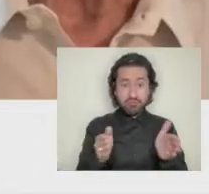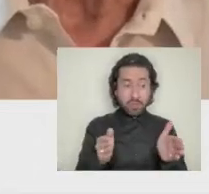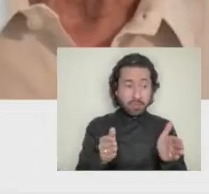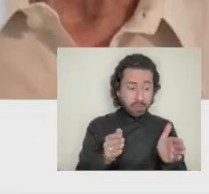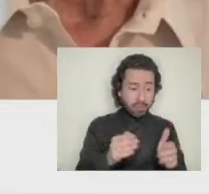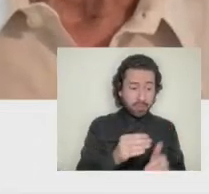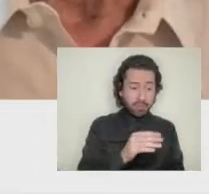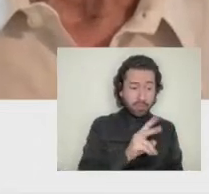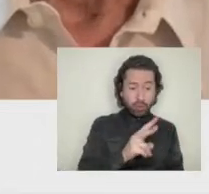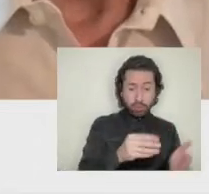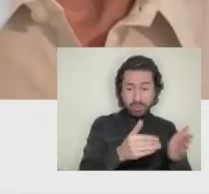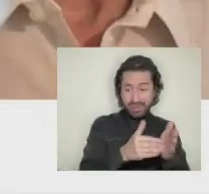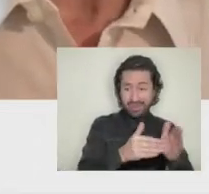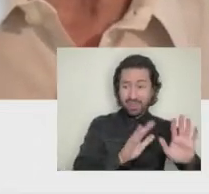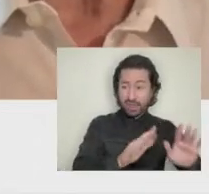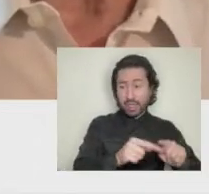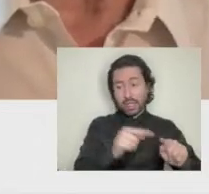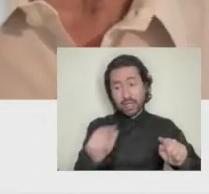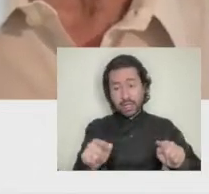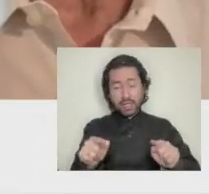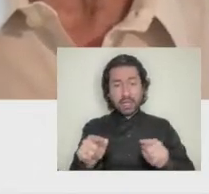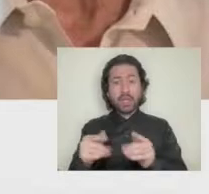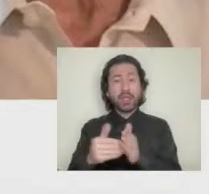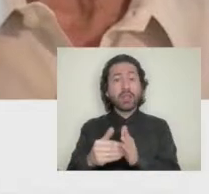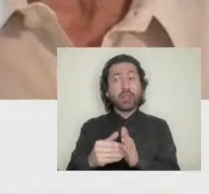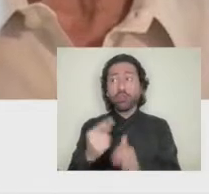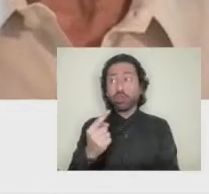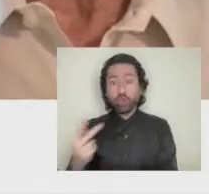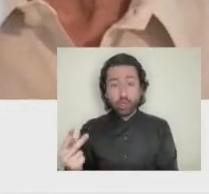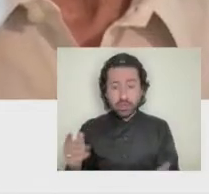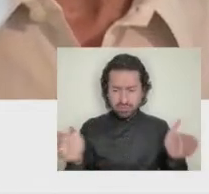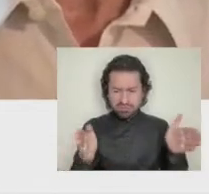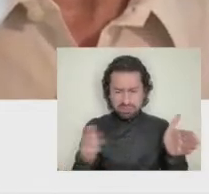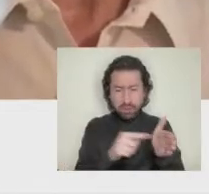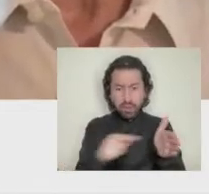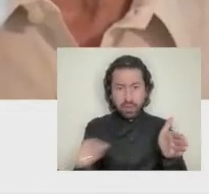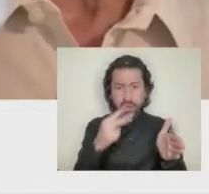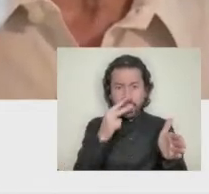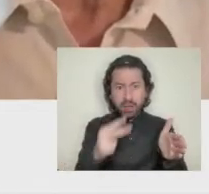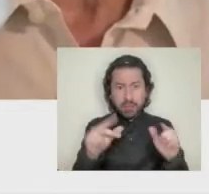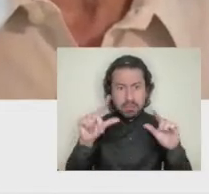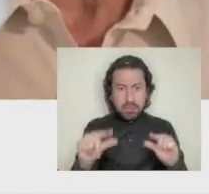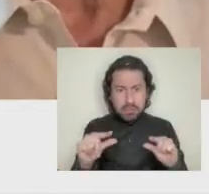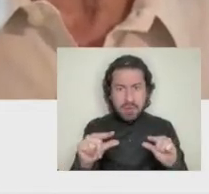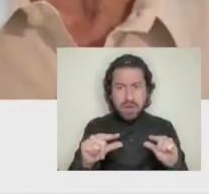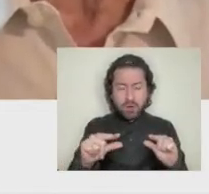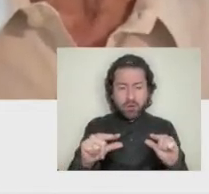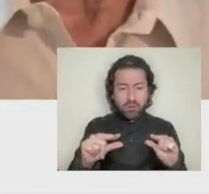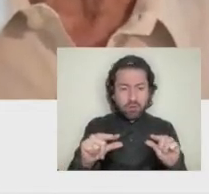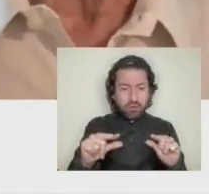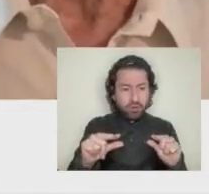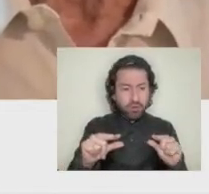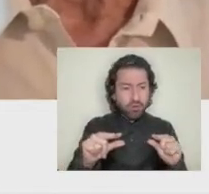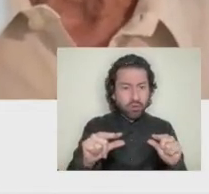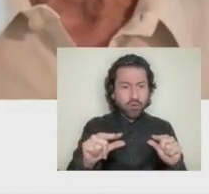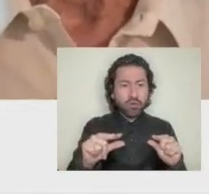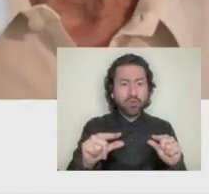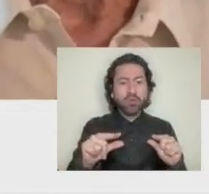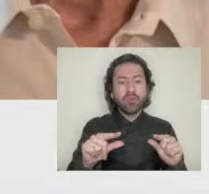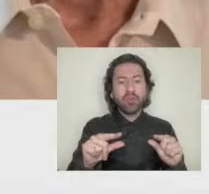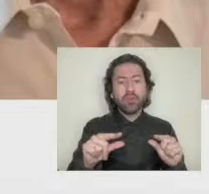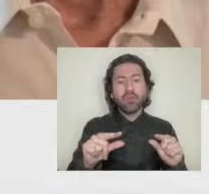reduction in local authority spending power up to 2019-20.